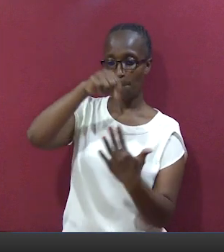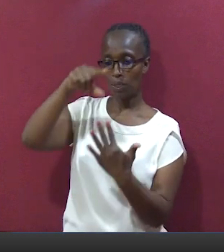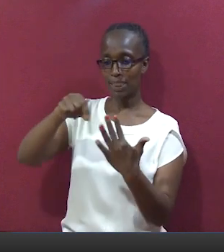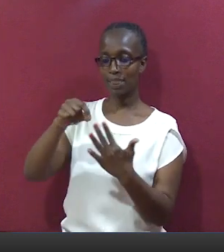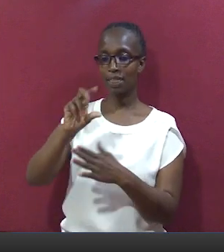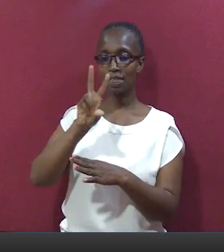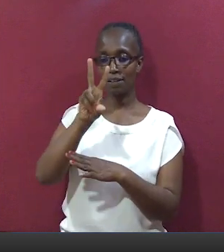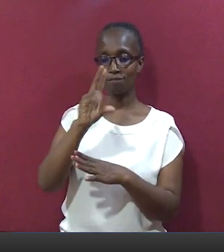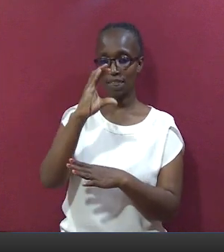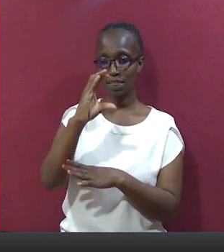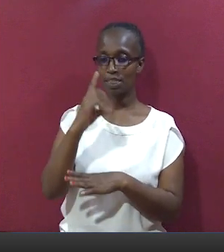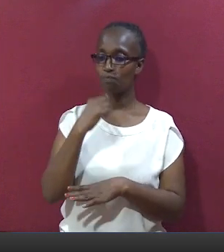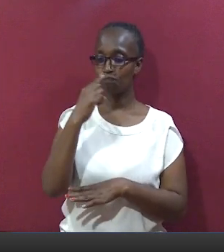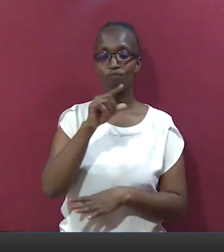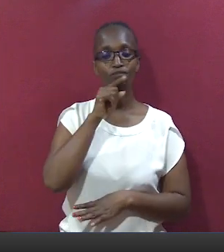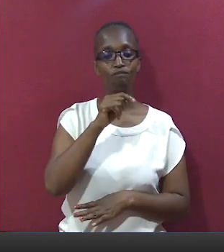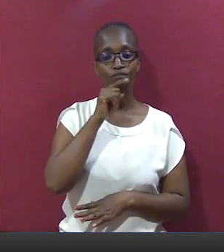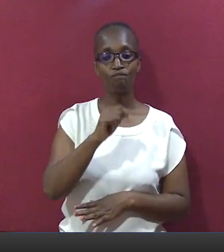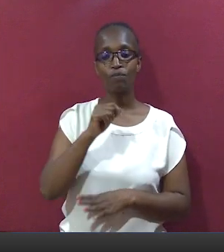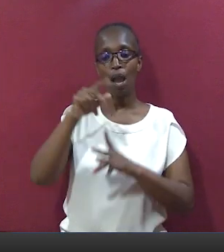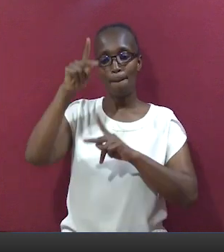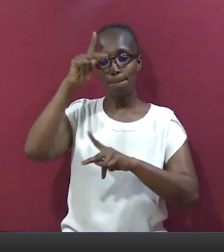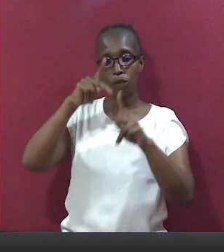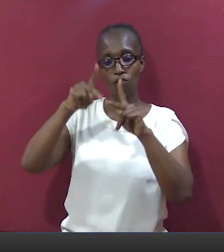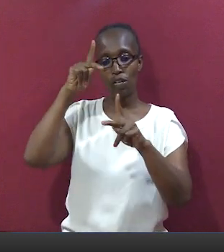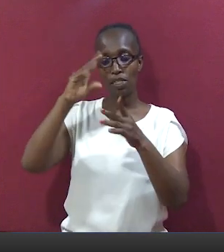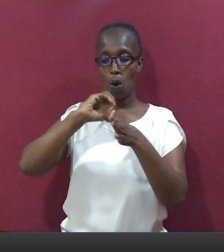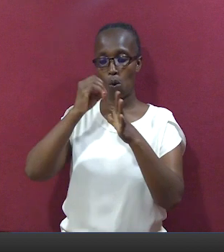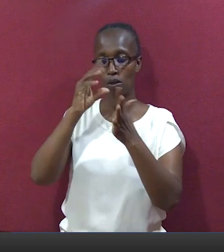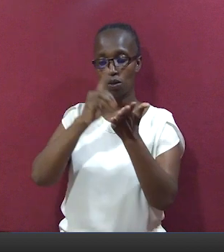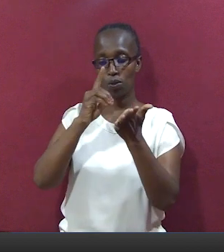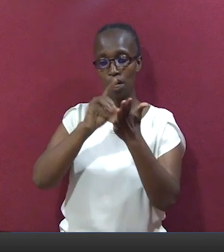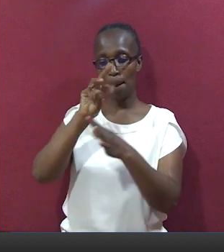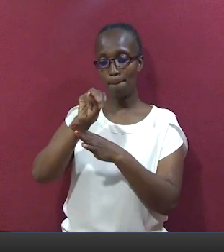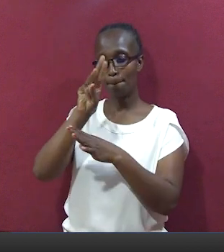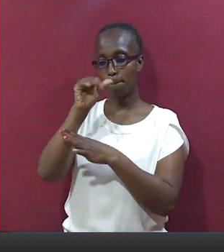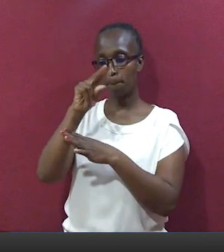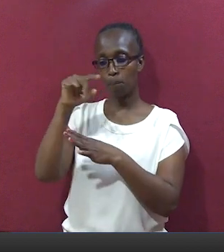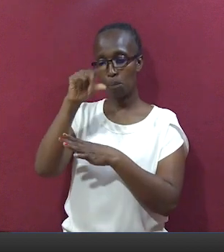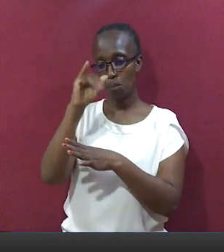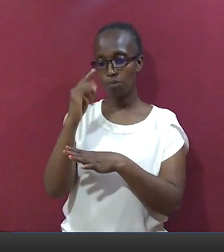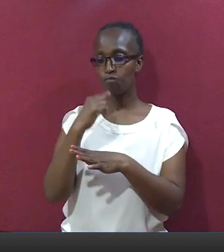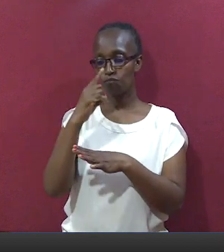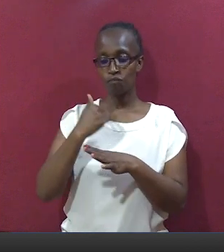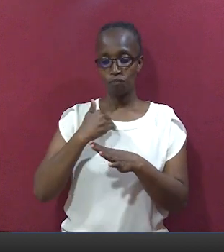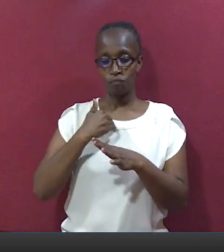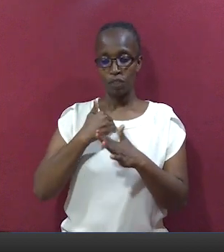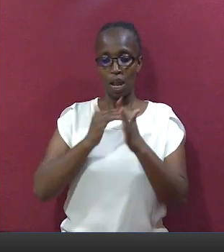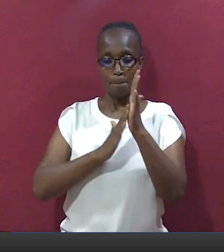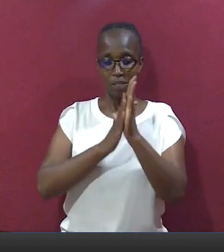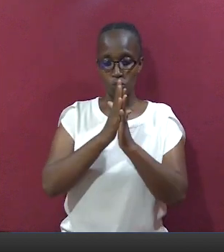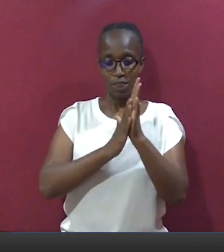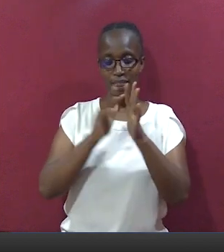the Chancellor, who is a man, Professor Dr. Mwangi James, who is so passionate in this